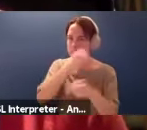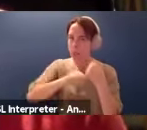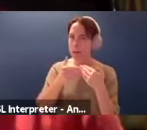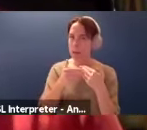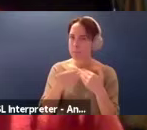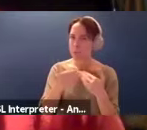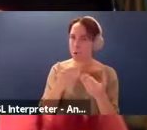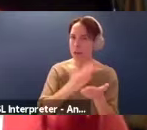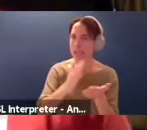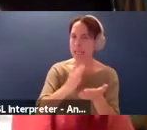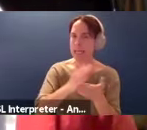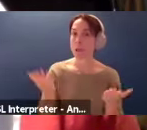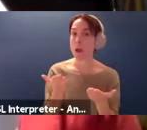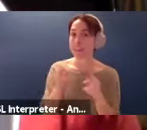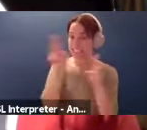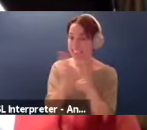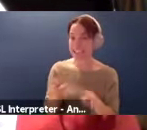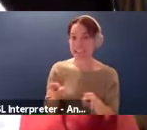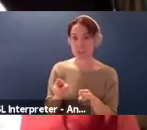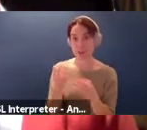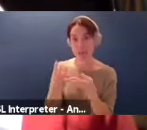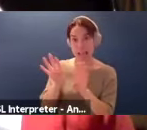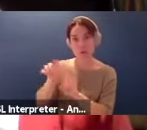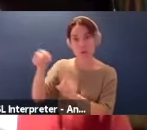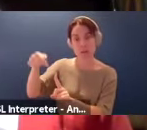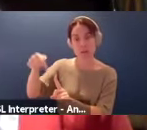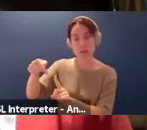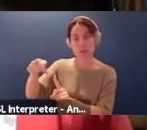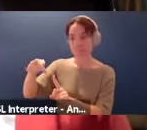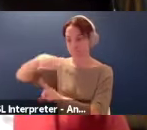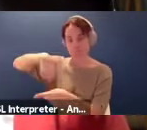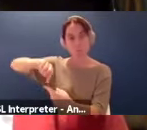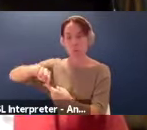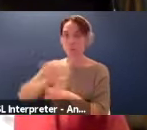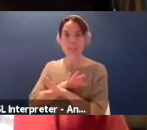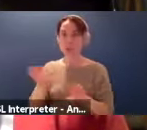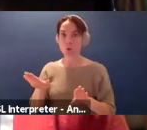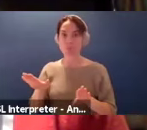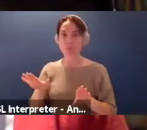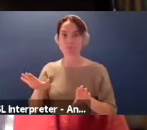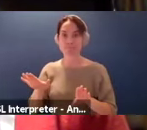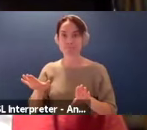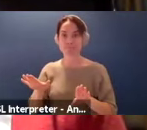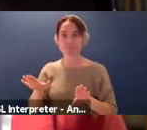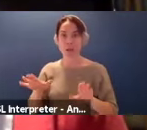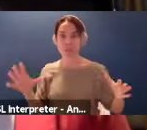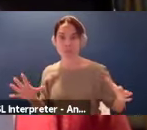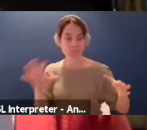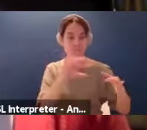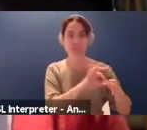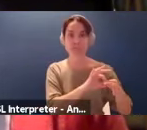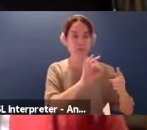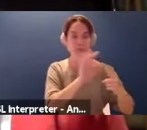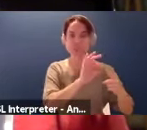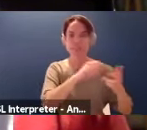international council that we don't align with any one particular um party or or group in any particular